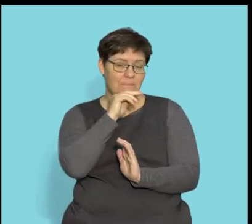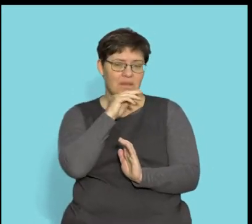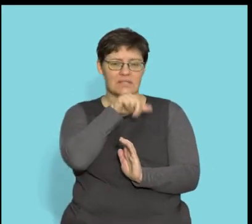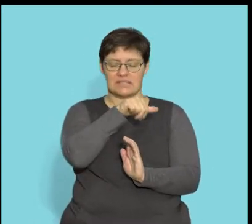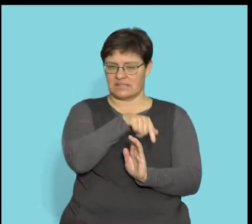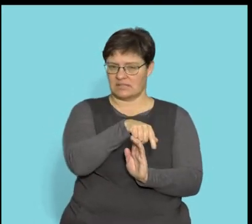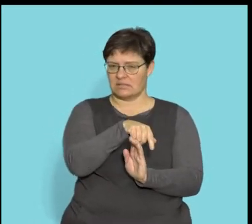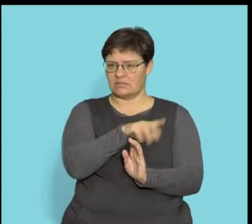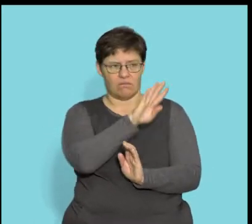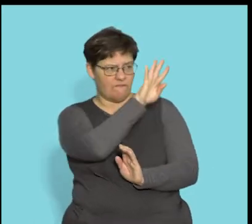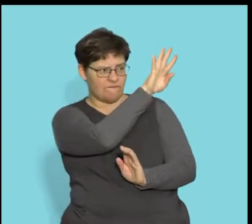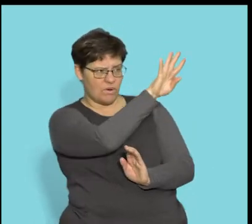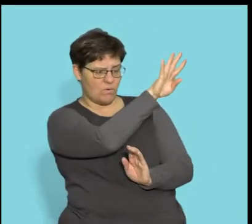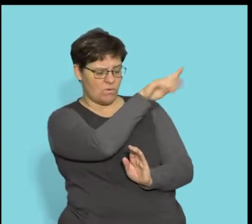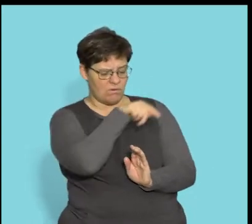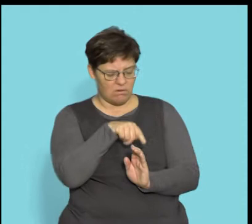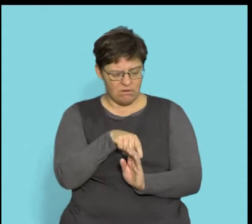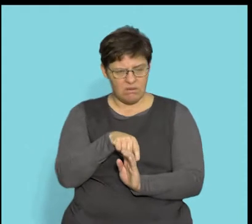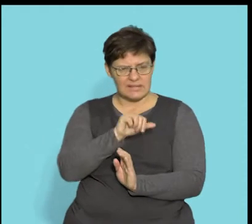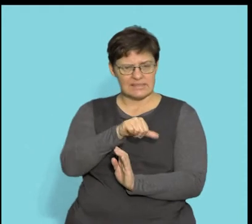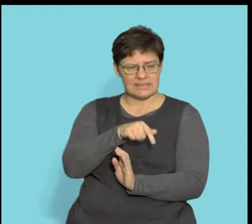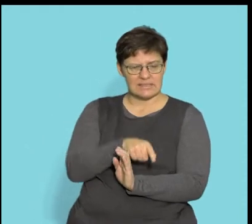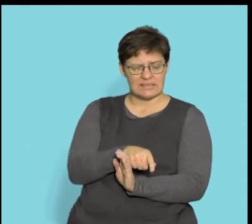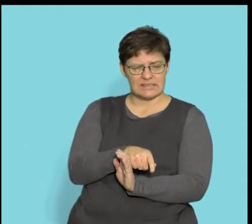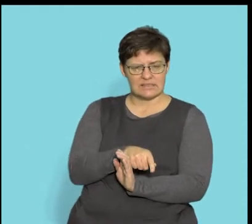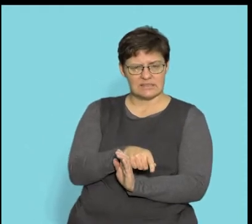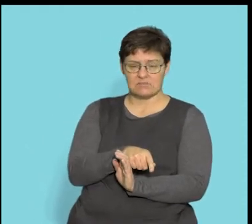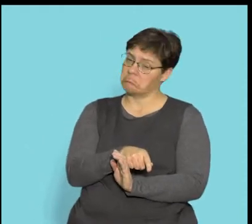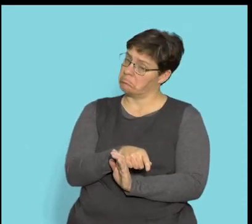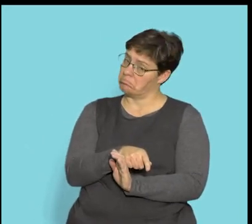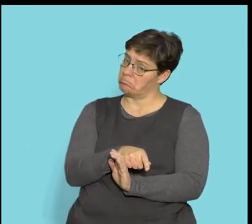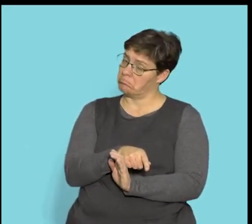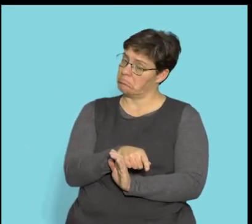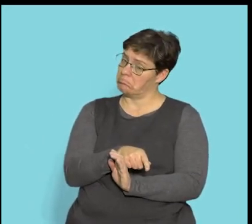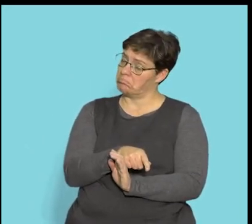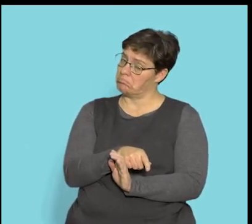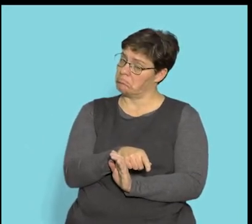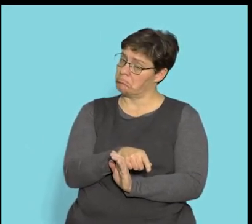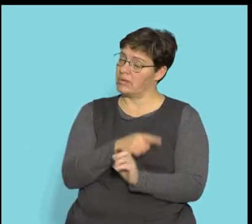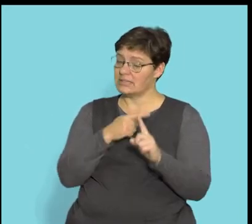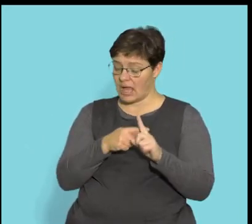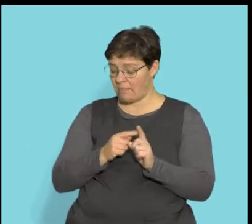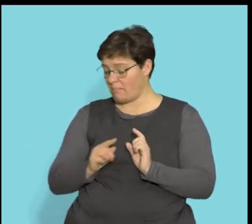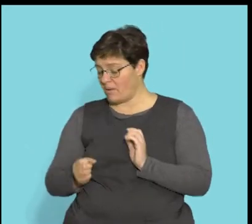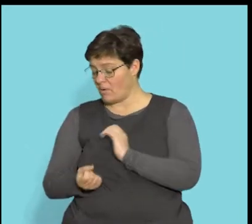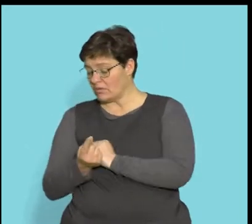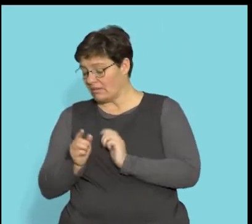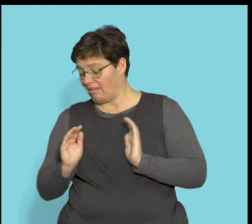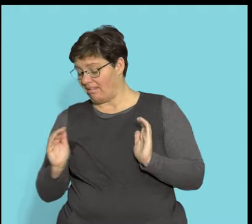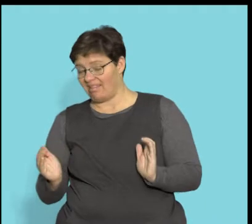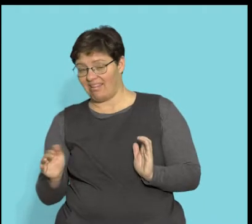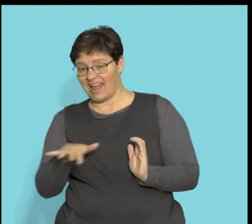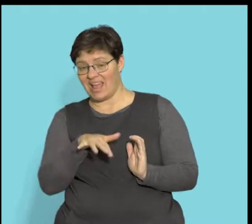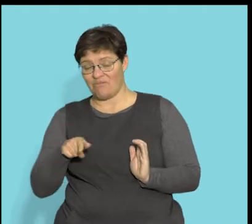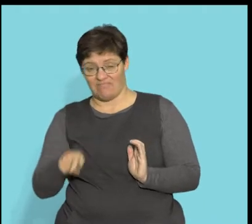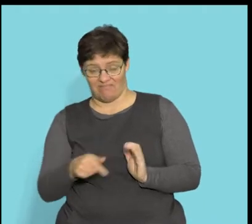that the scale factor of 4 led to my surface area being 16 times the original